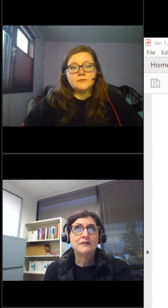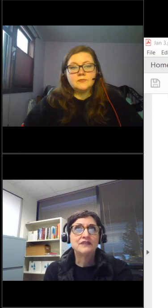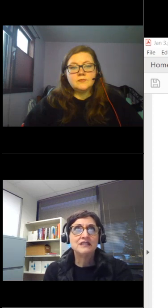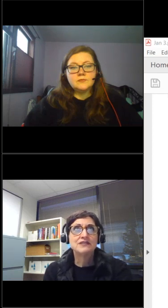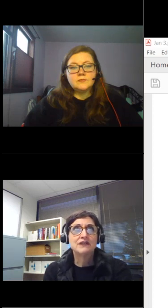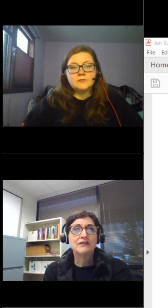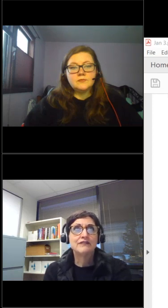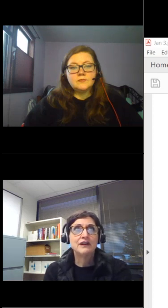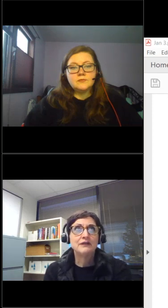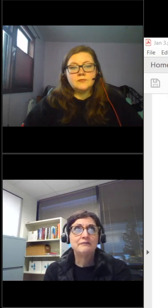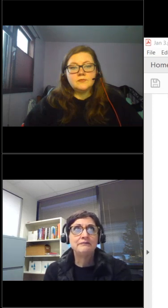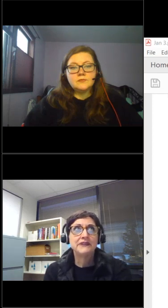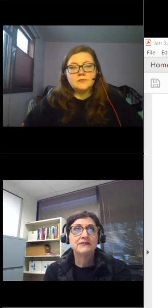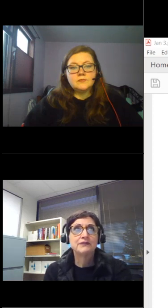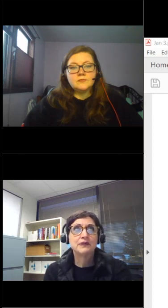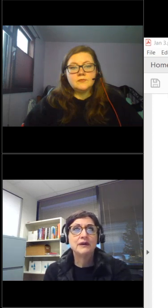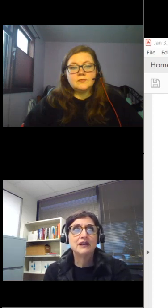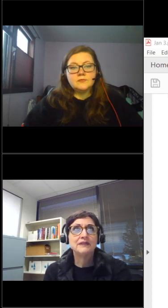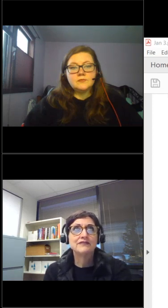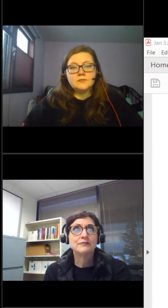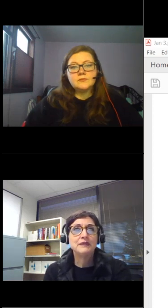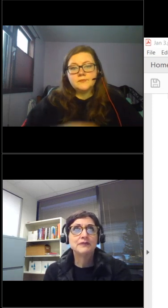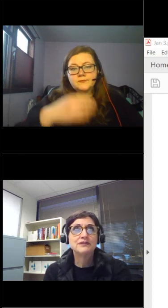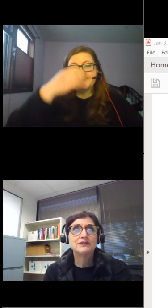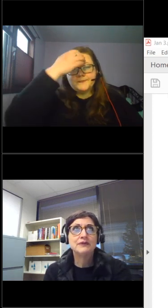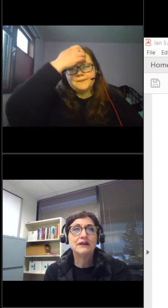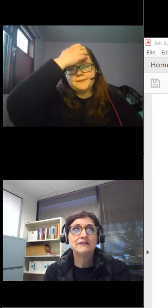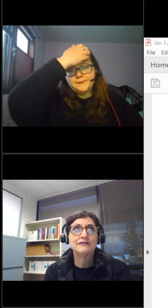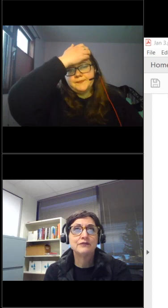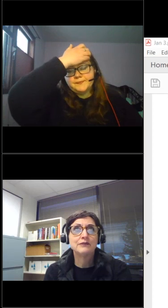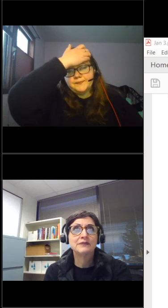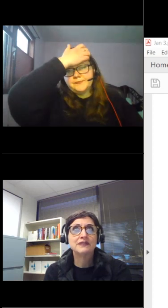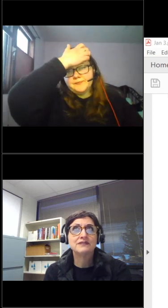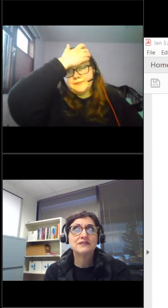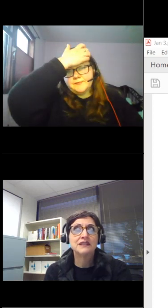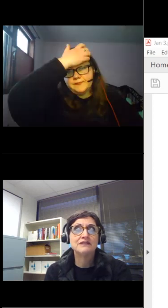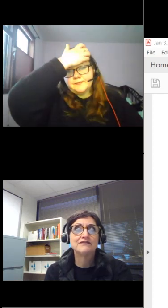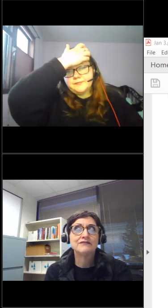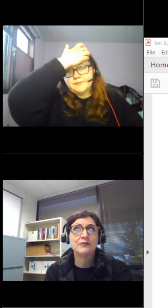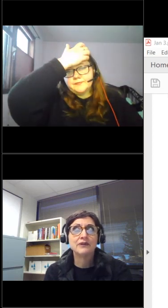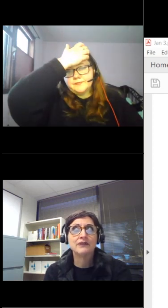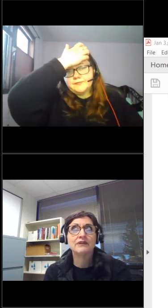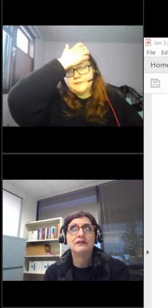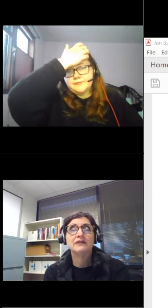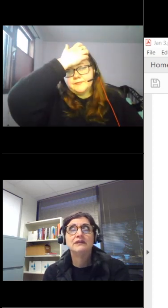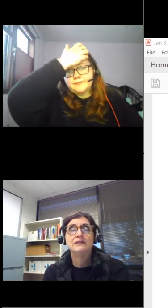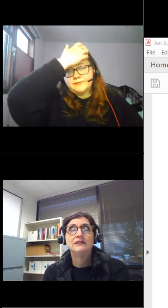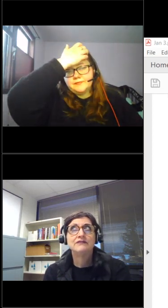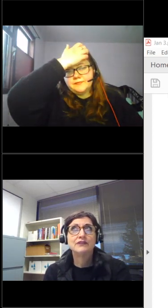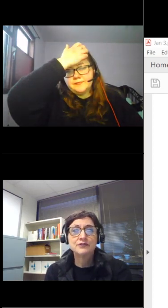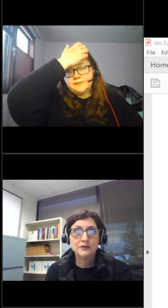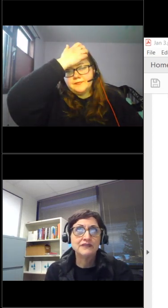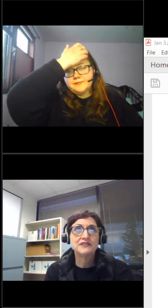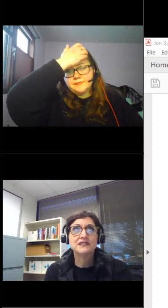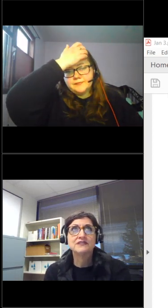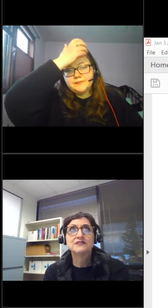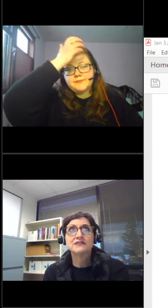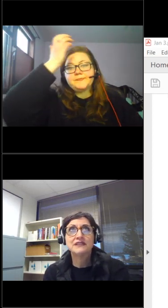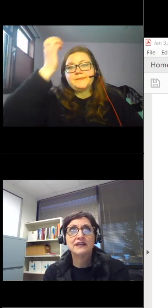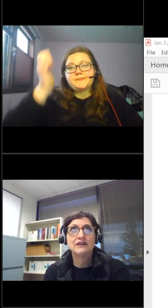if some of these are from the requirement for people to have informed consent for